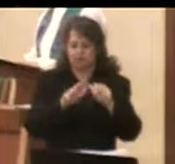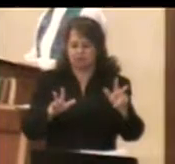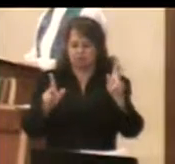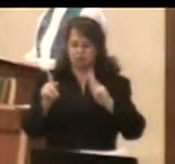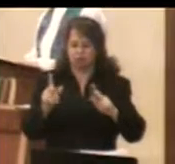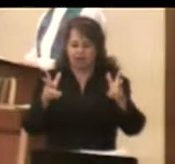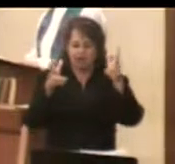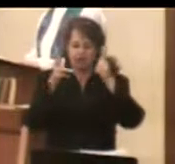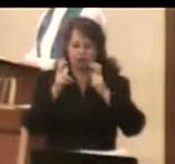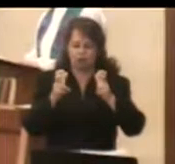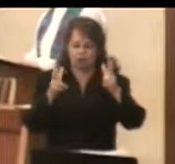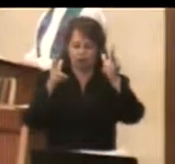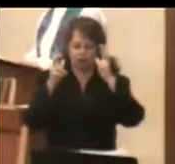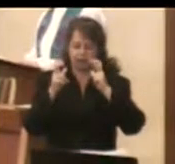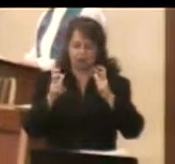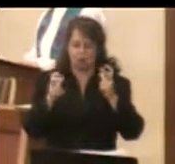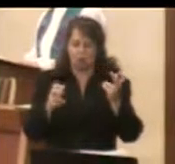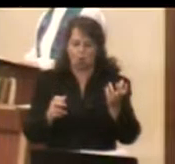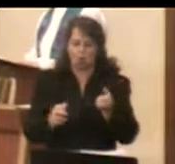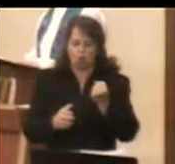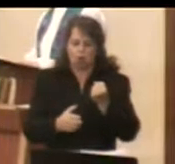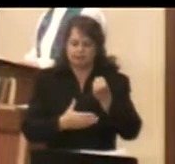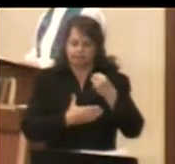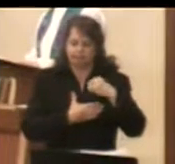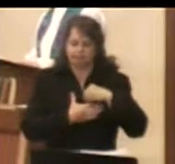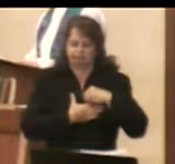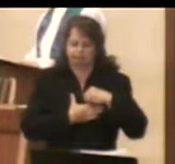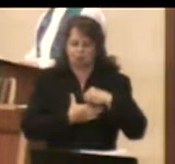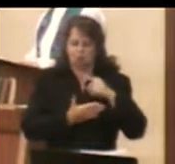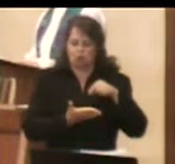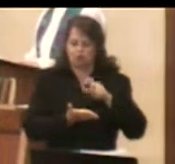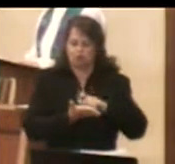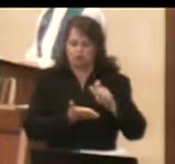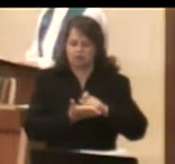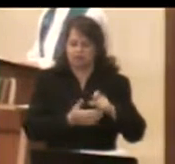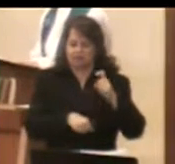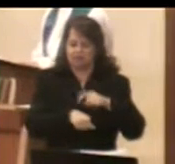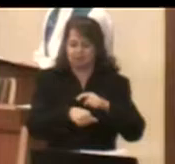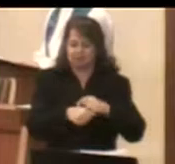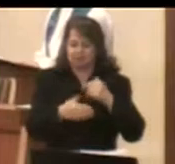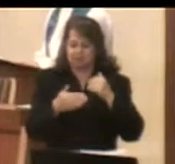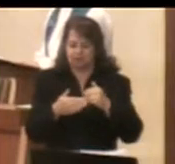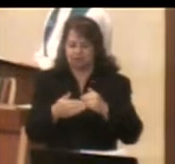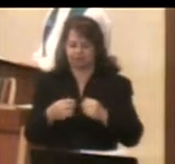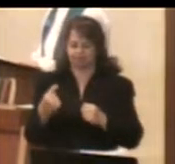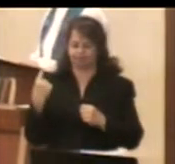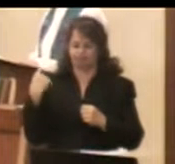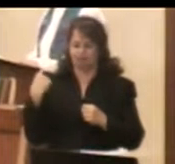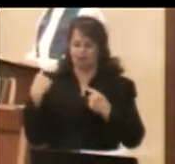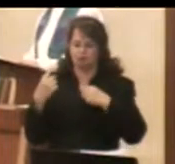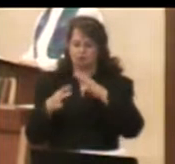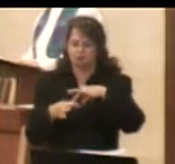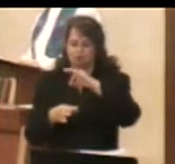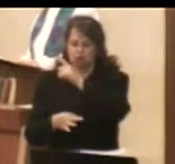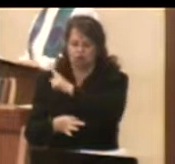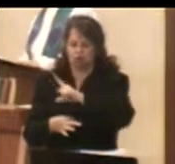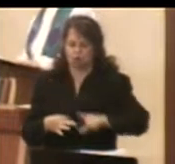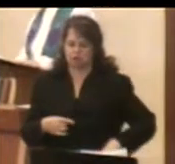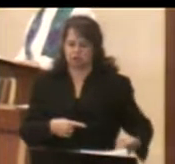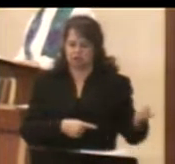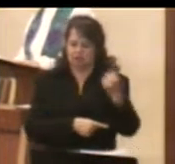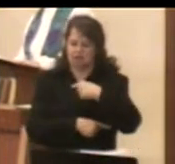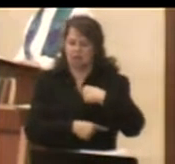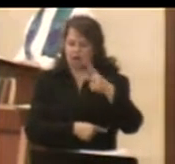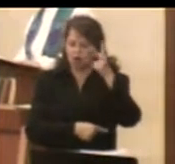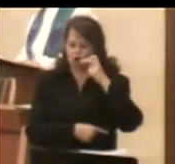hear and who keep what is written in it, for the time is near. I was in the Spirit on the Lord's day, and I heard behind